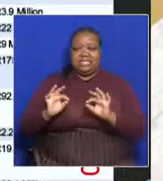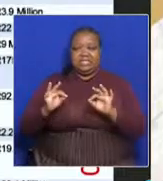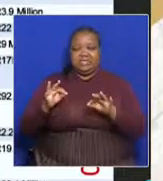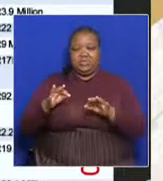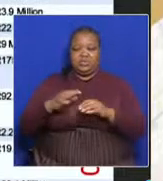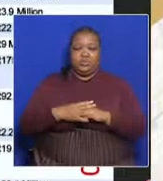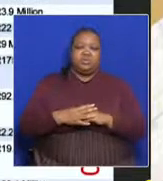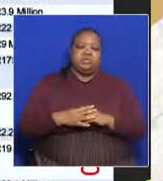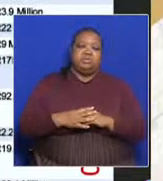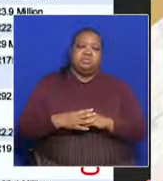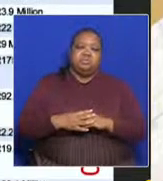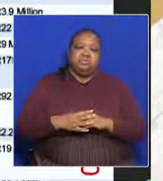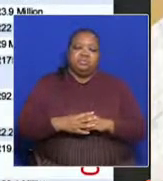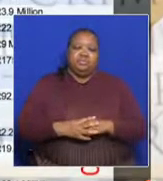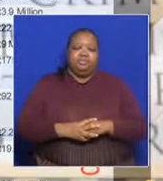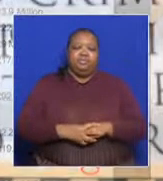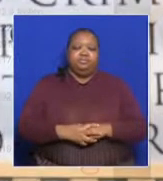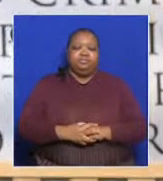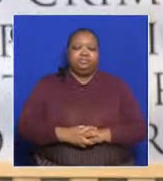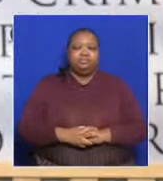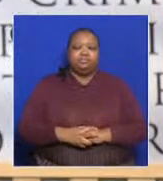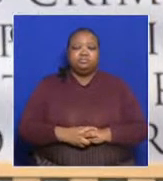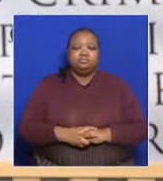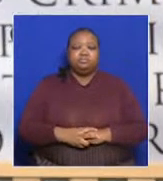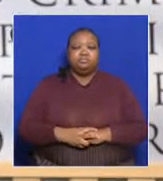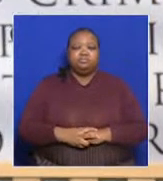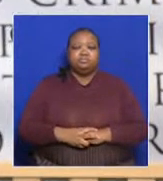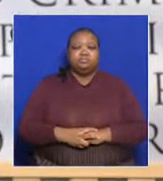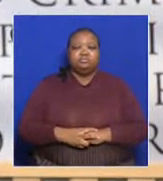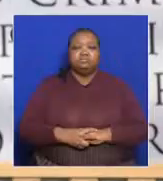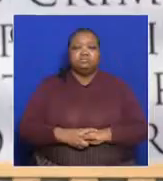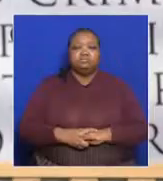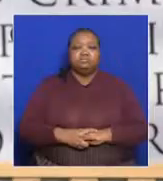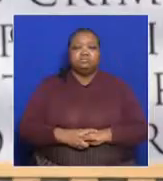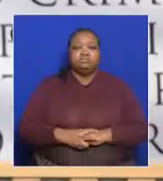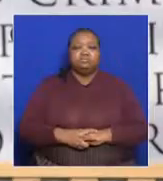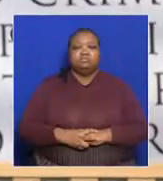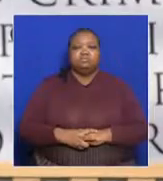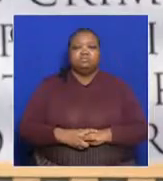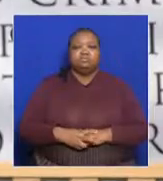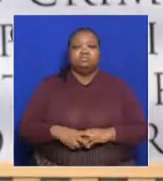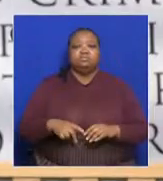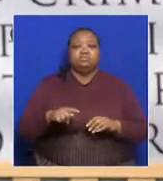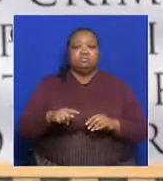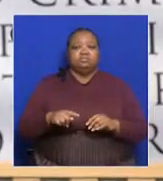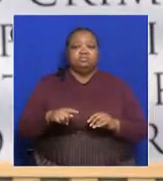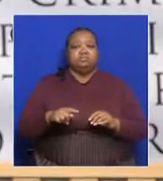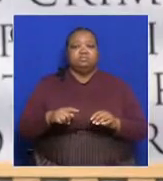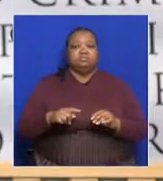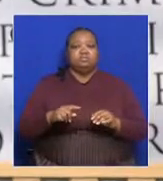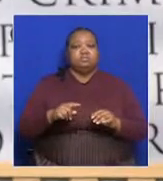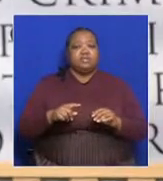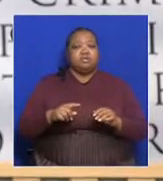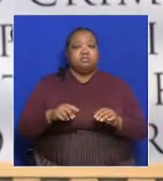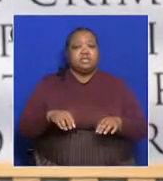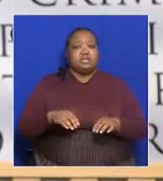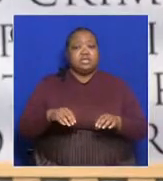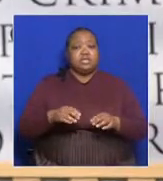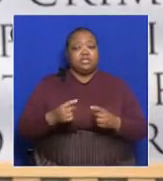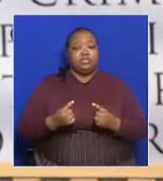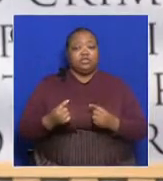do a very rudimentary arithmetic exercise, and I say what this document tells